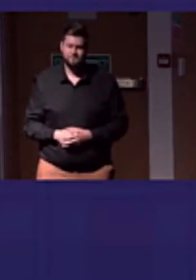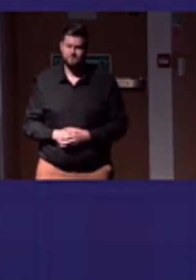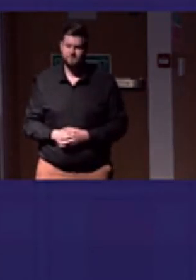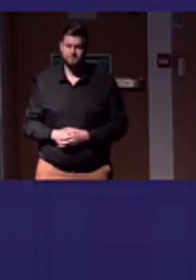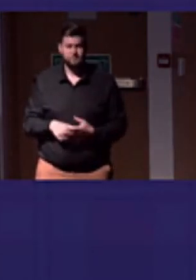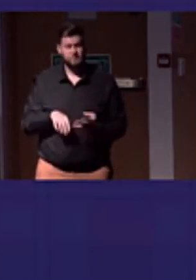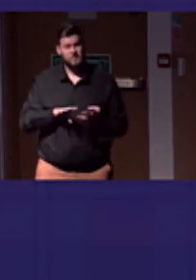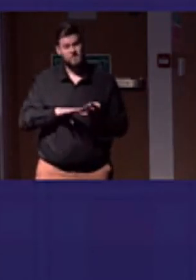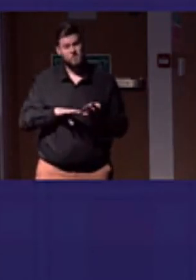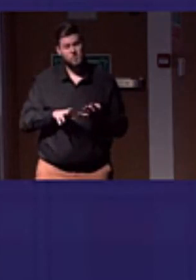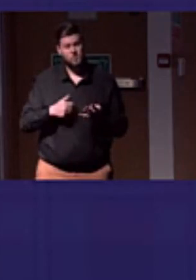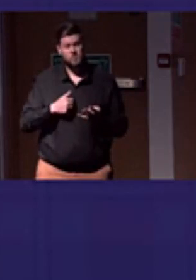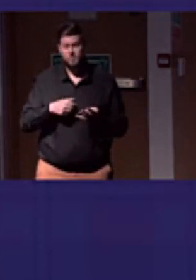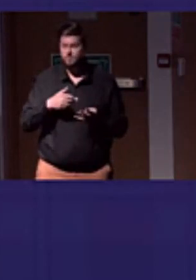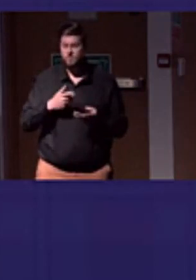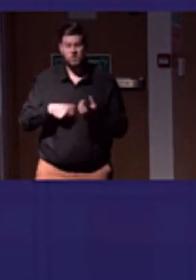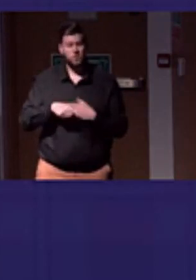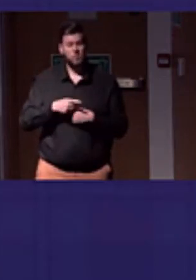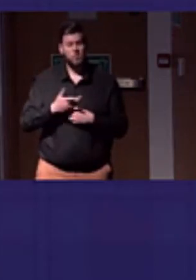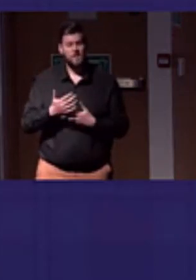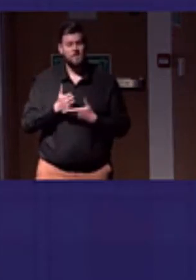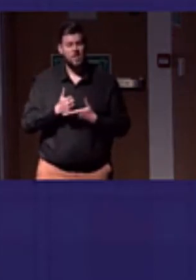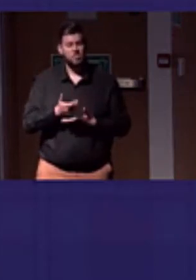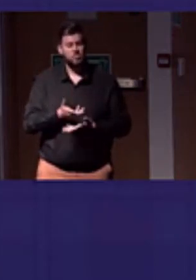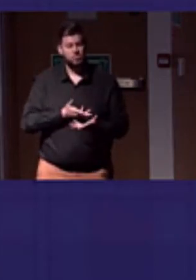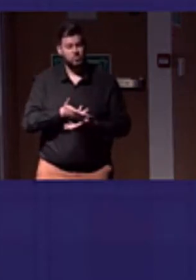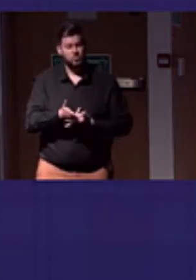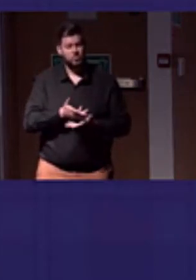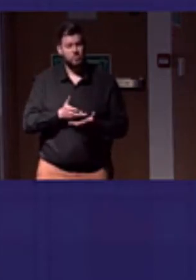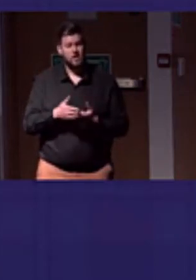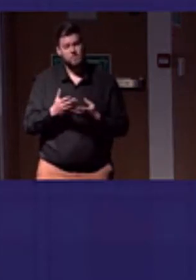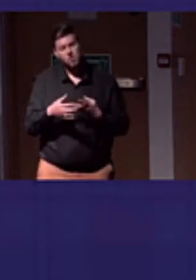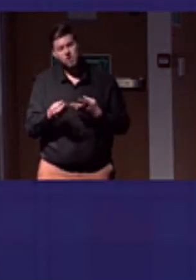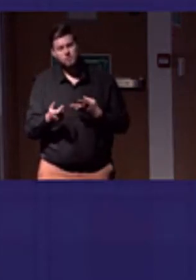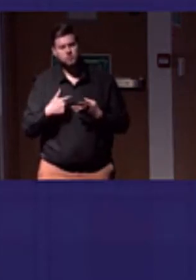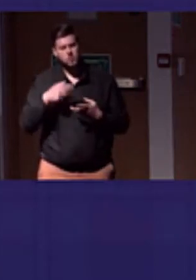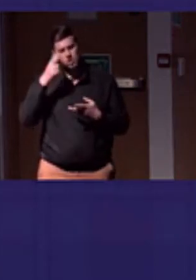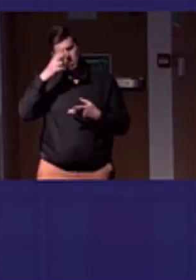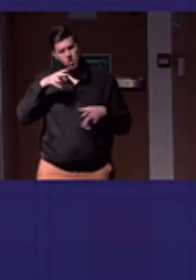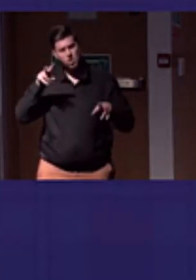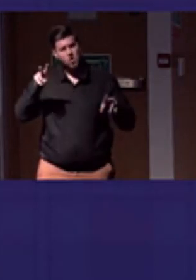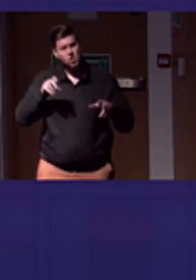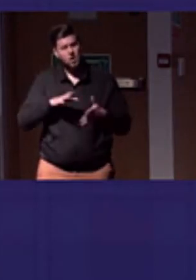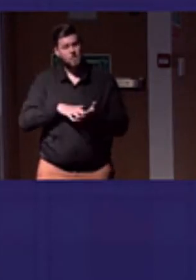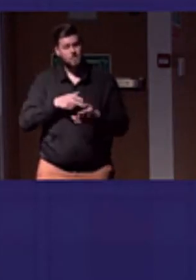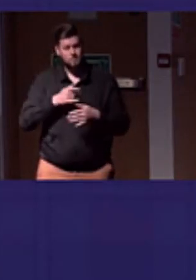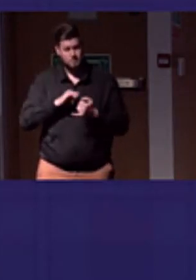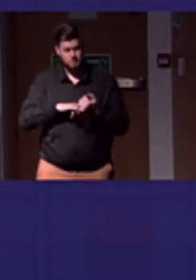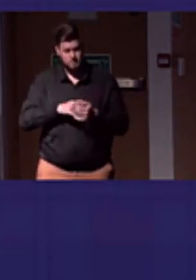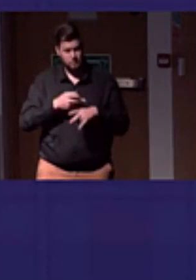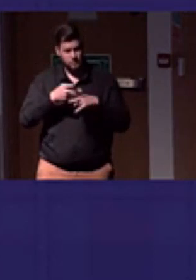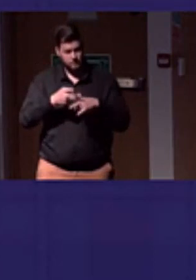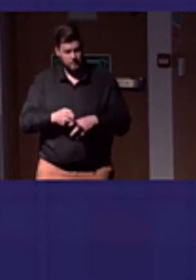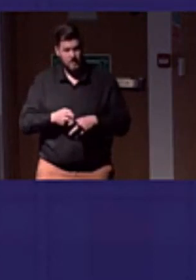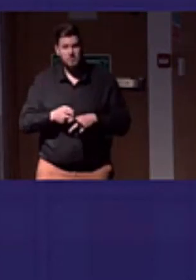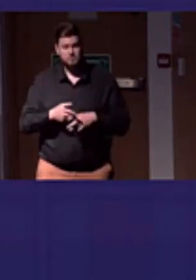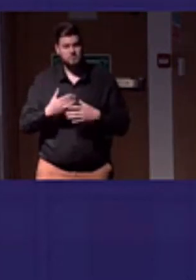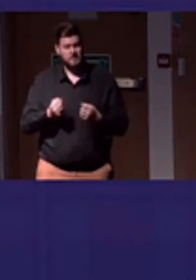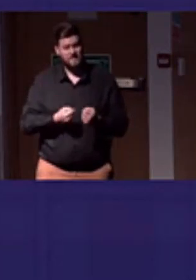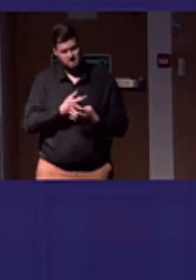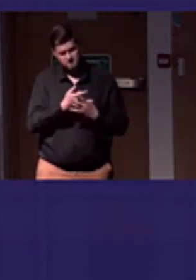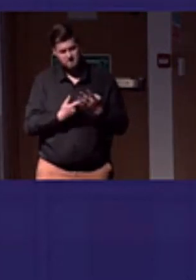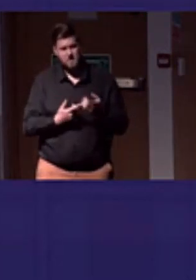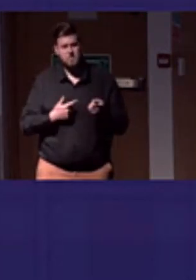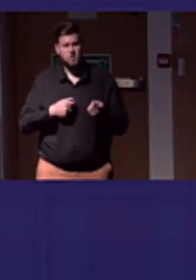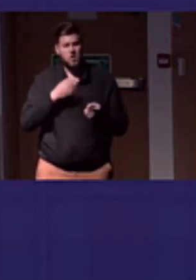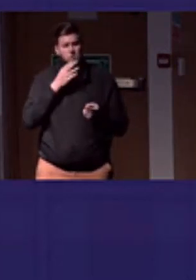4, we have a therapy option called Microsoft Cares. There's 12 of them that are free, and I think there's 24 virtual something. But I use them. I use 1 a